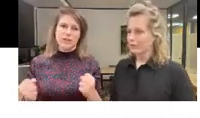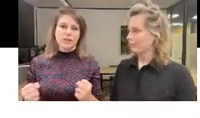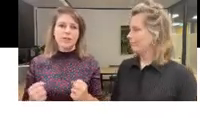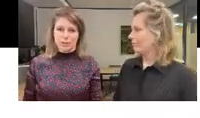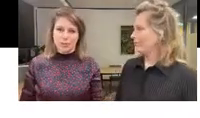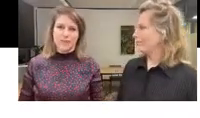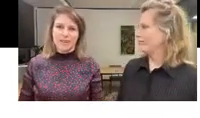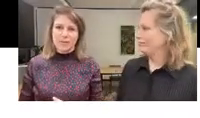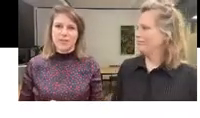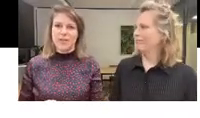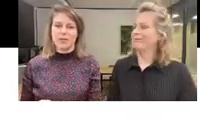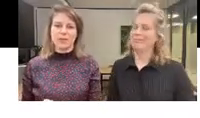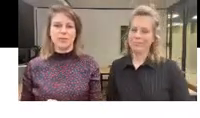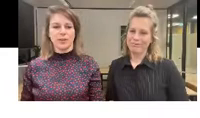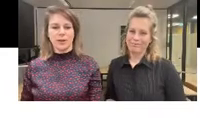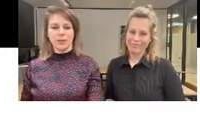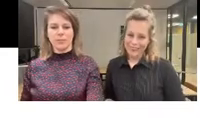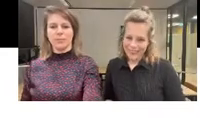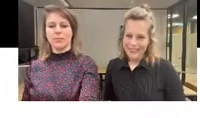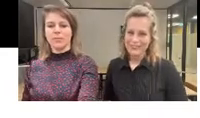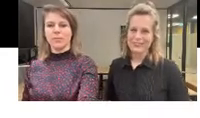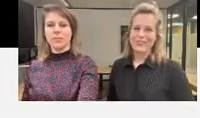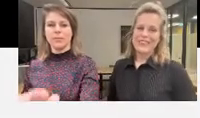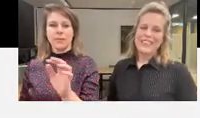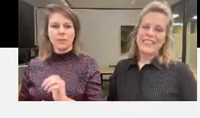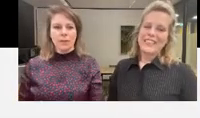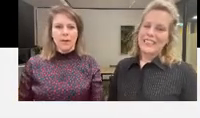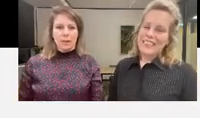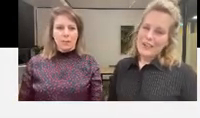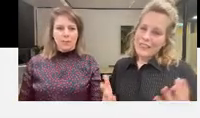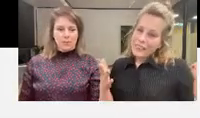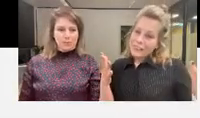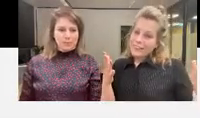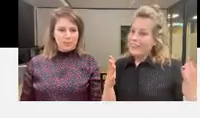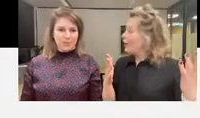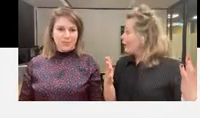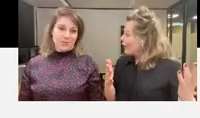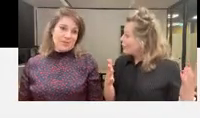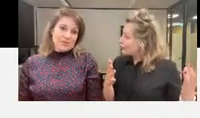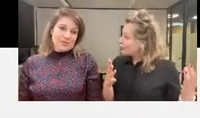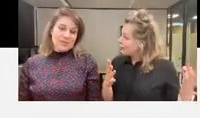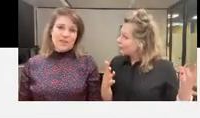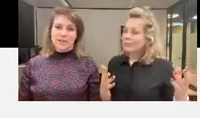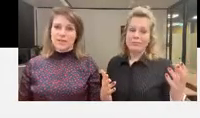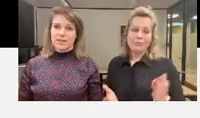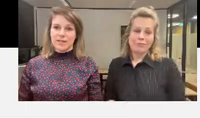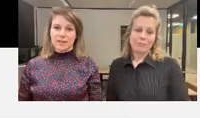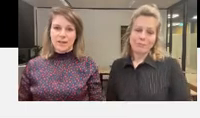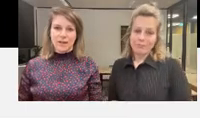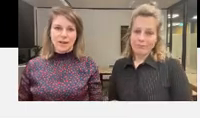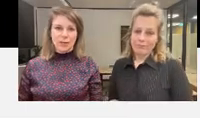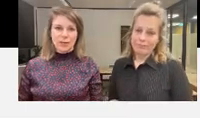treatment. Just do it. That's what they want you to know. Yeah. Now, here you can see our article. Yes,